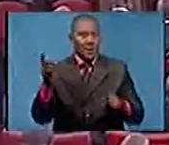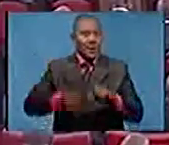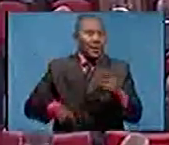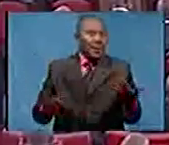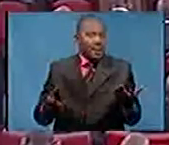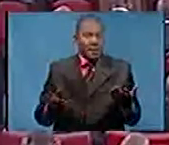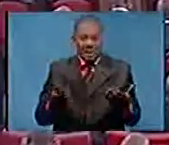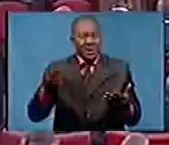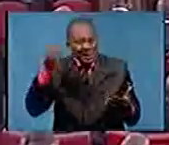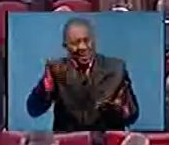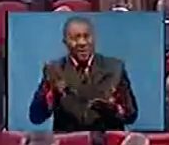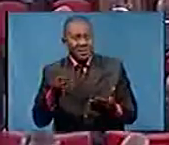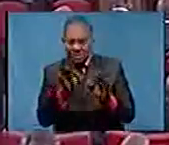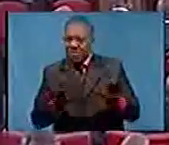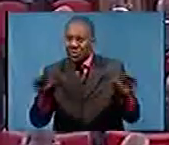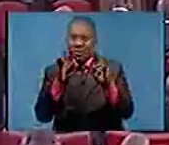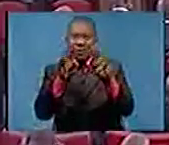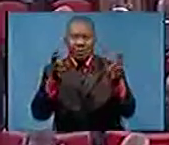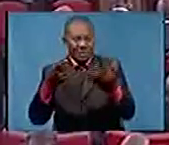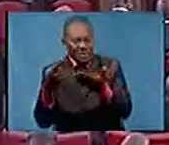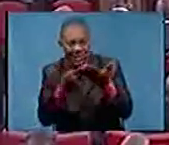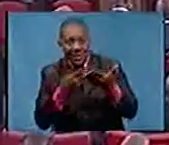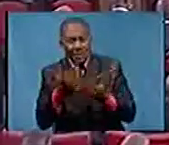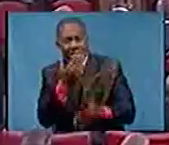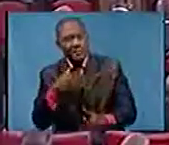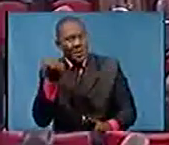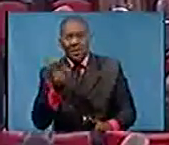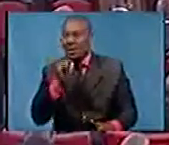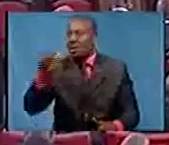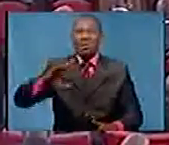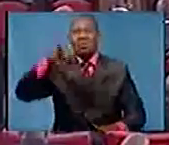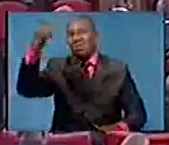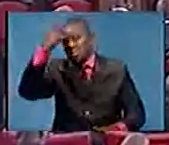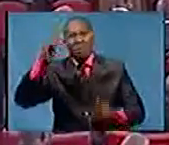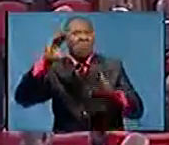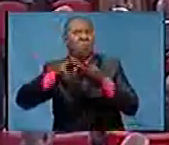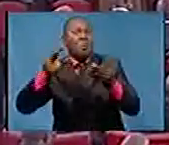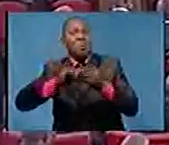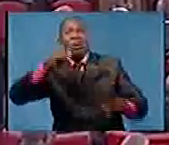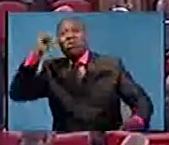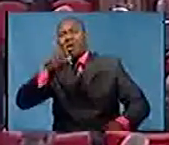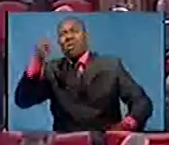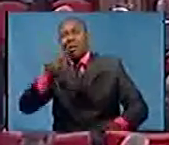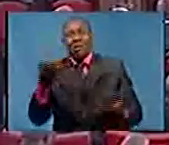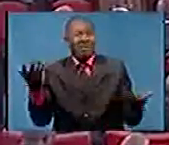going to the hospital? These are issues we must address, not useless issues like this.